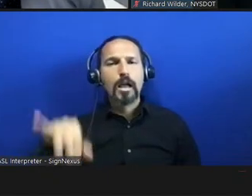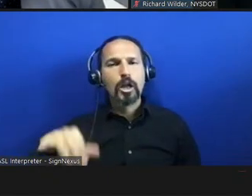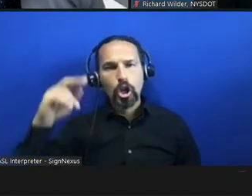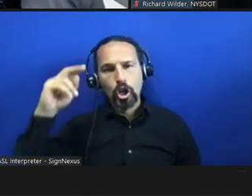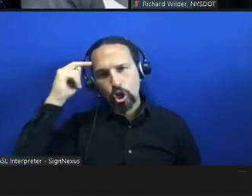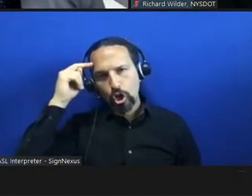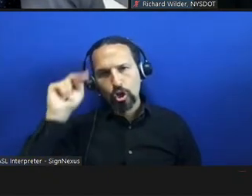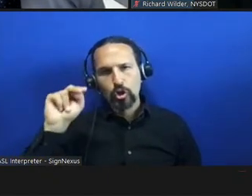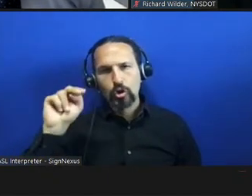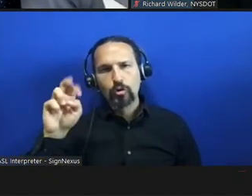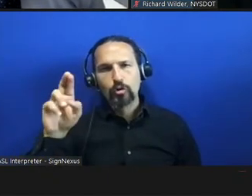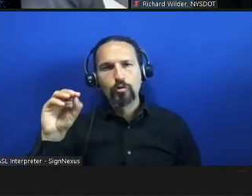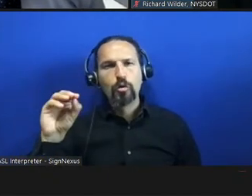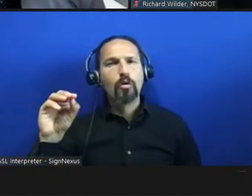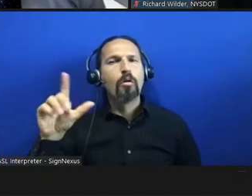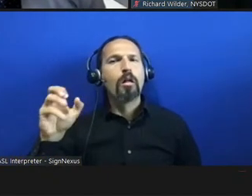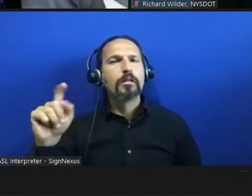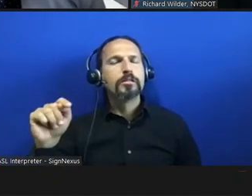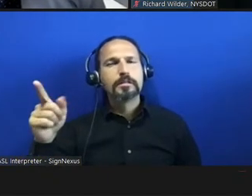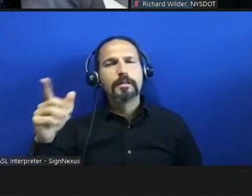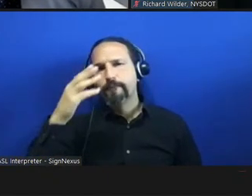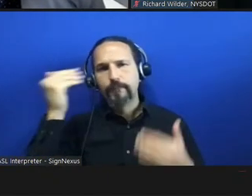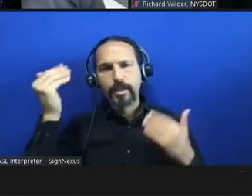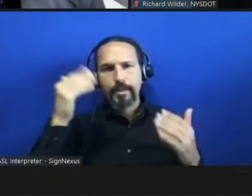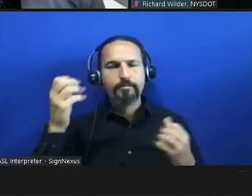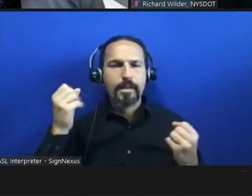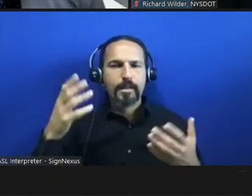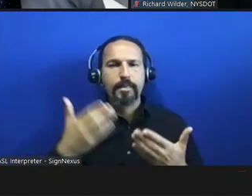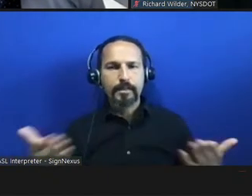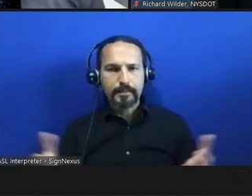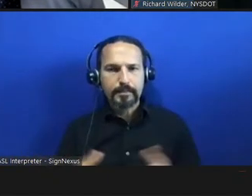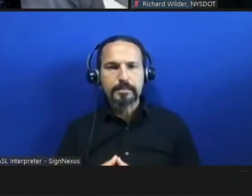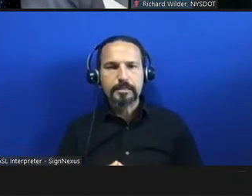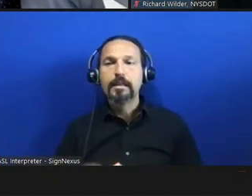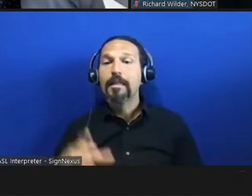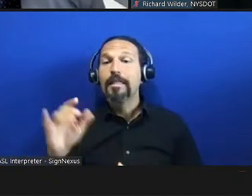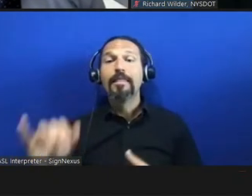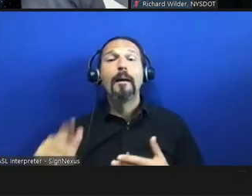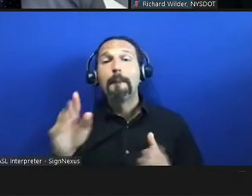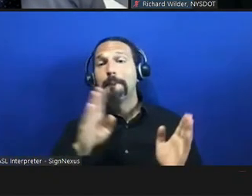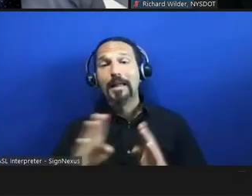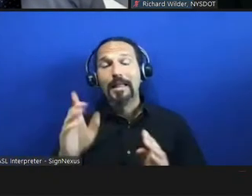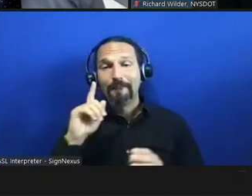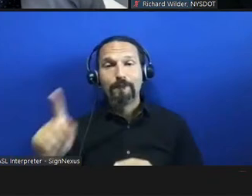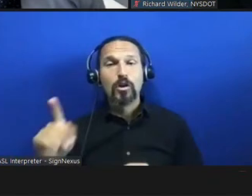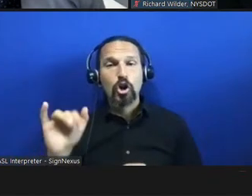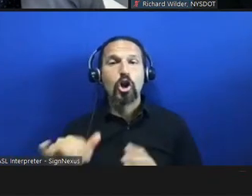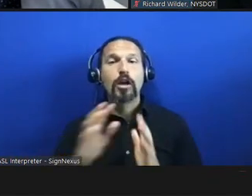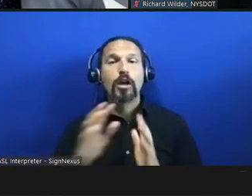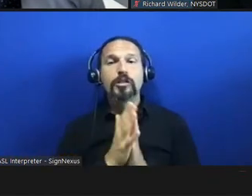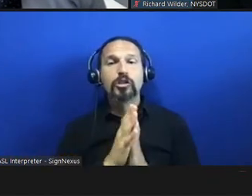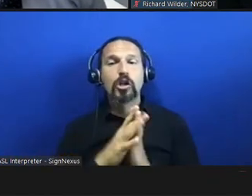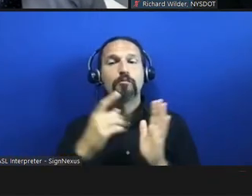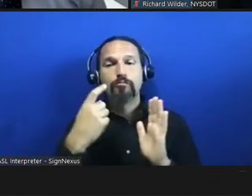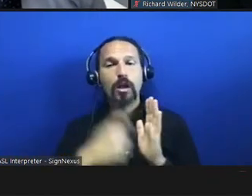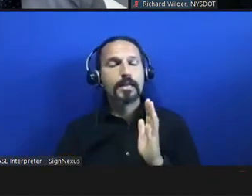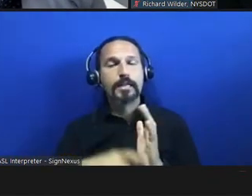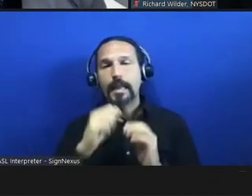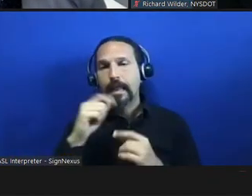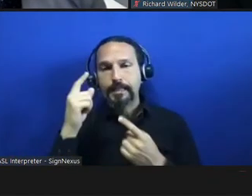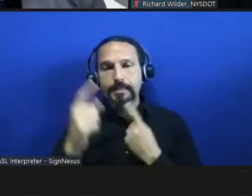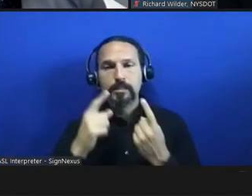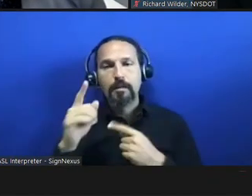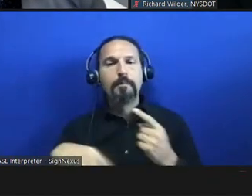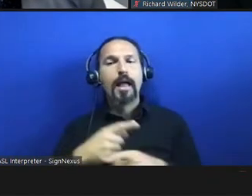for her because she's beginning to forget things these plans for congestion pricing uh don't consider